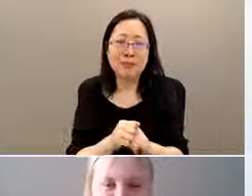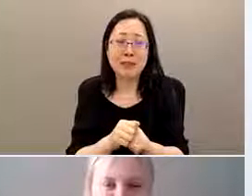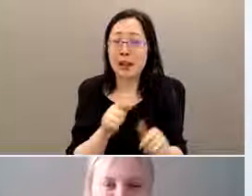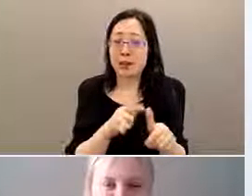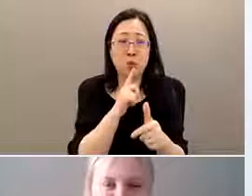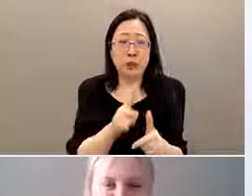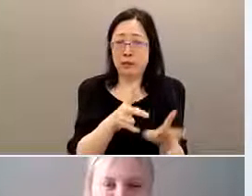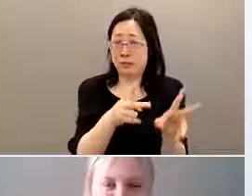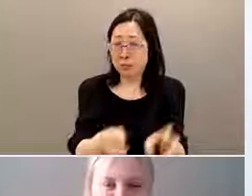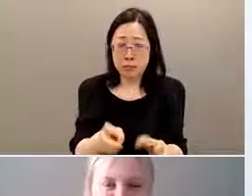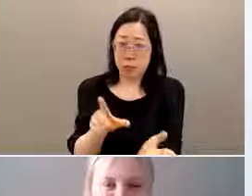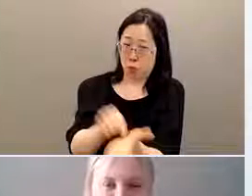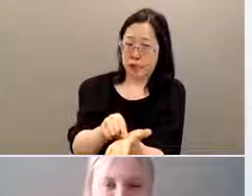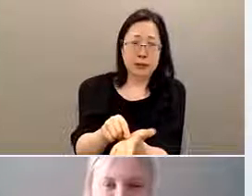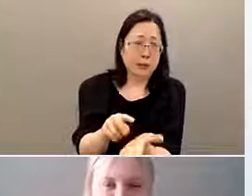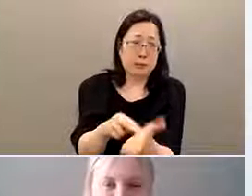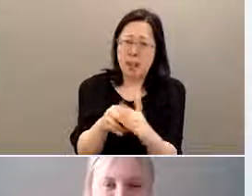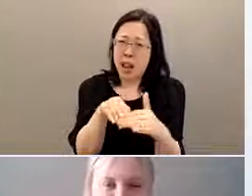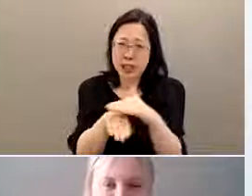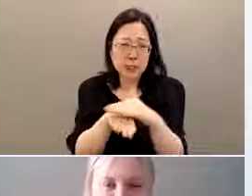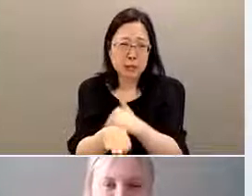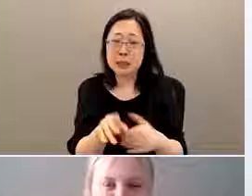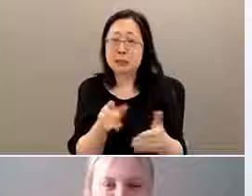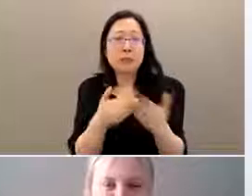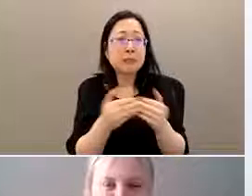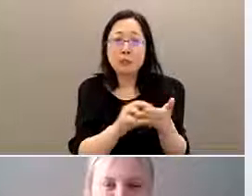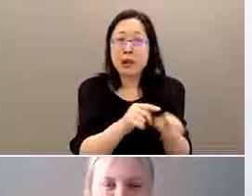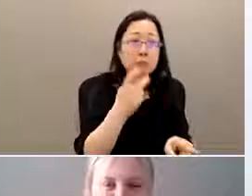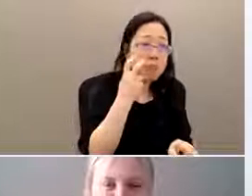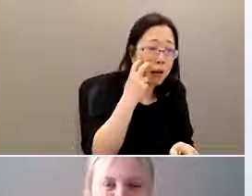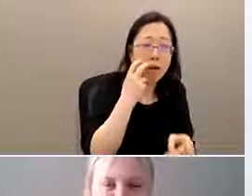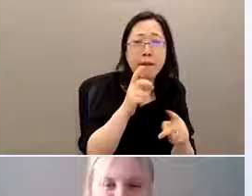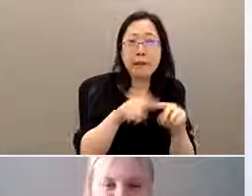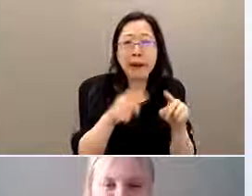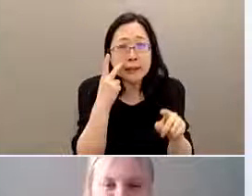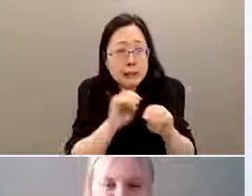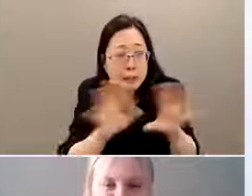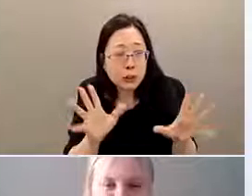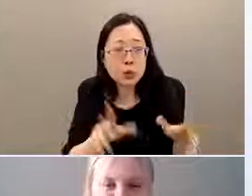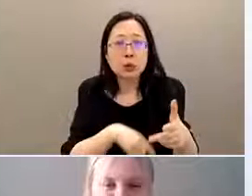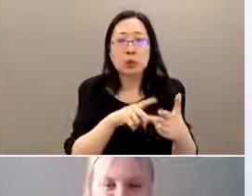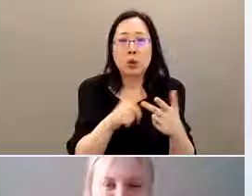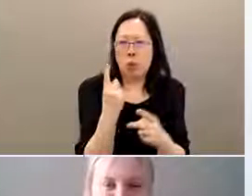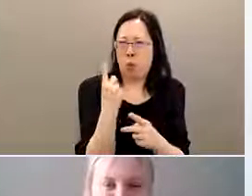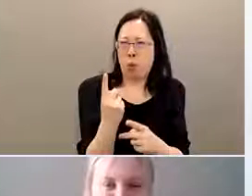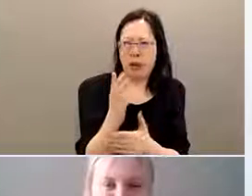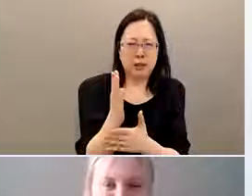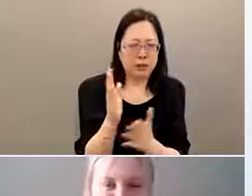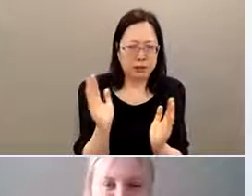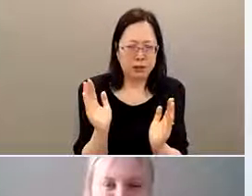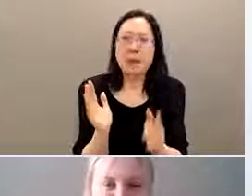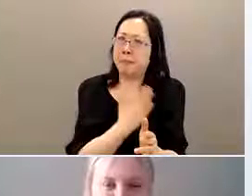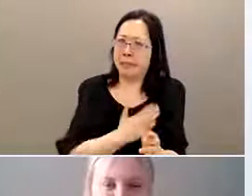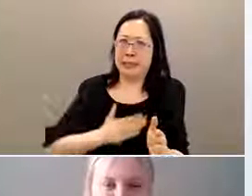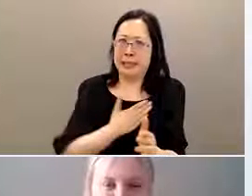accessible format in terms of people who might have visual impairments. The one small suggestion is that we ask that you not print